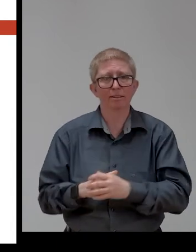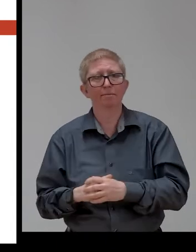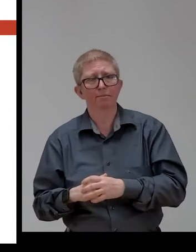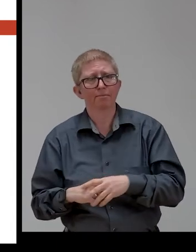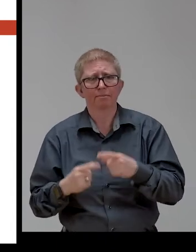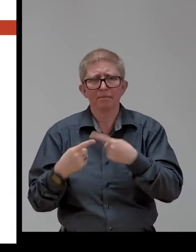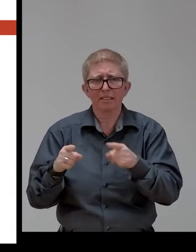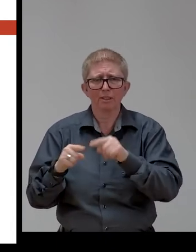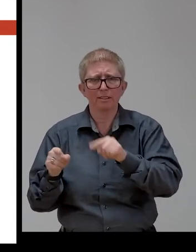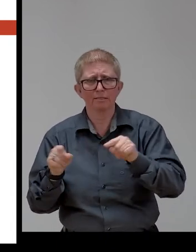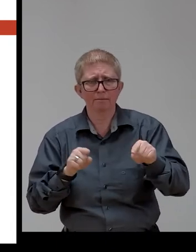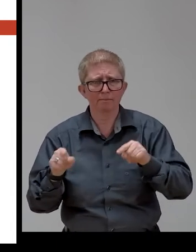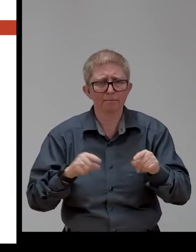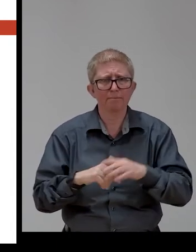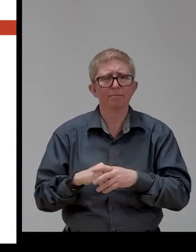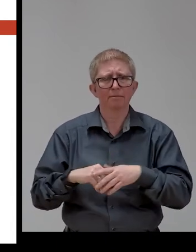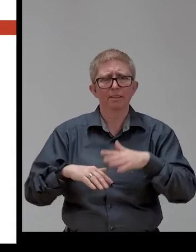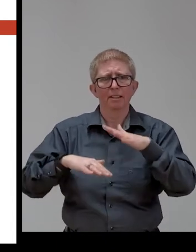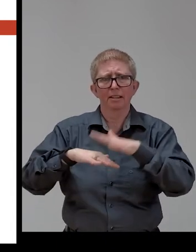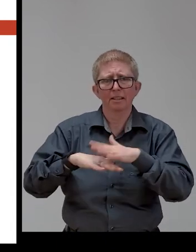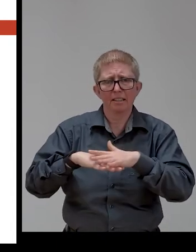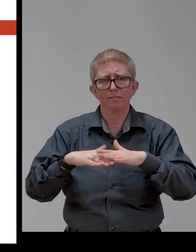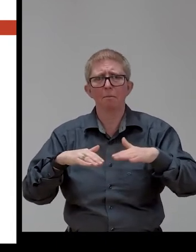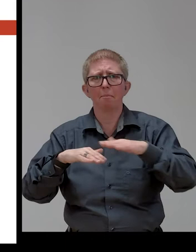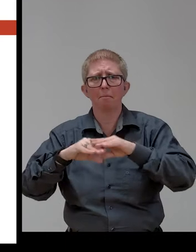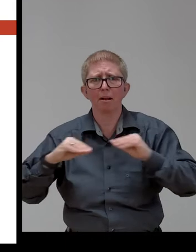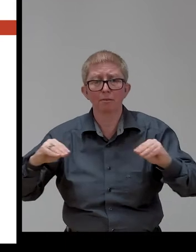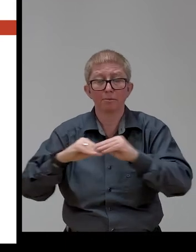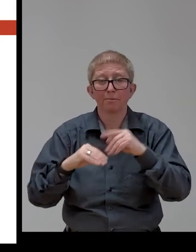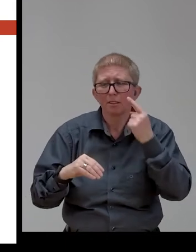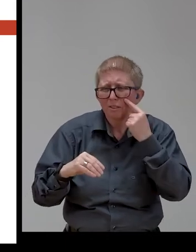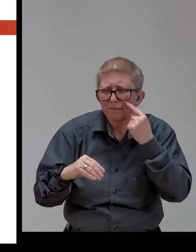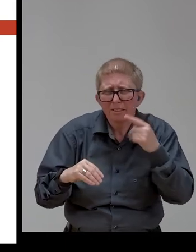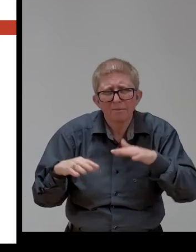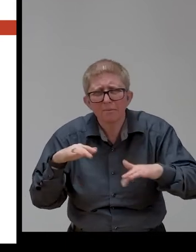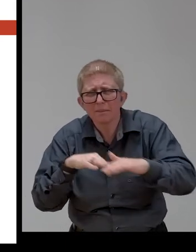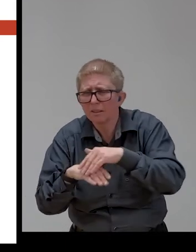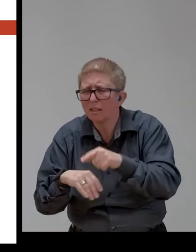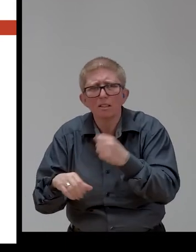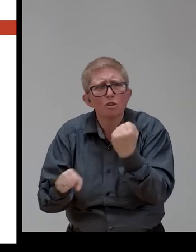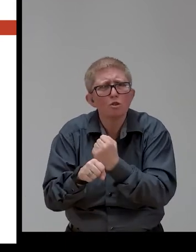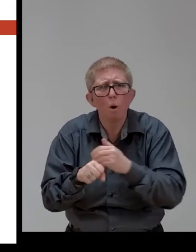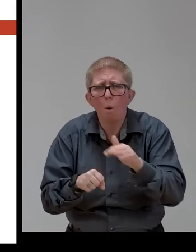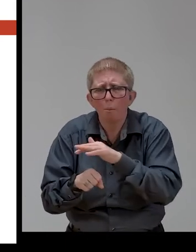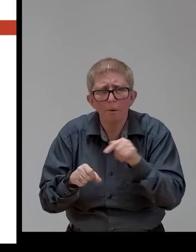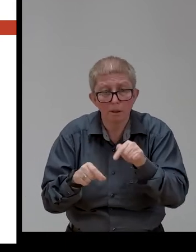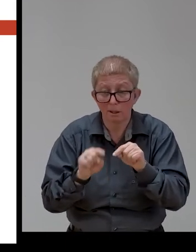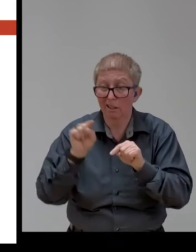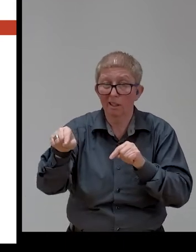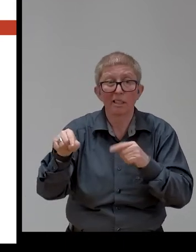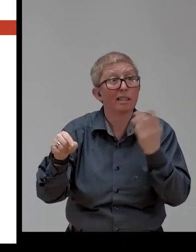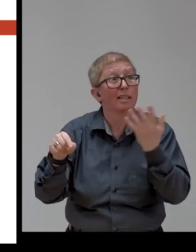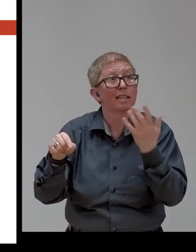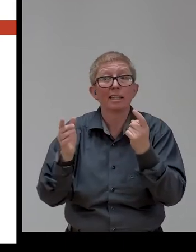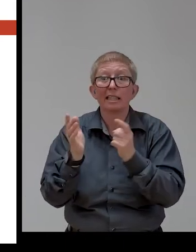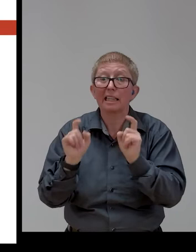courses, we've been focusing on those fields or jobs with a higher demand. So the top position is held by